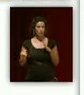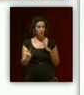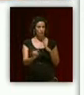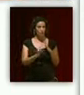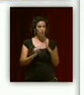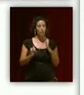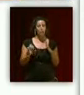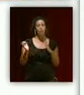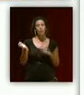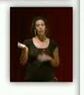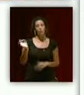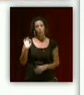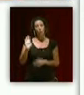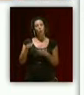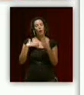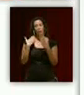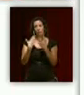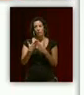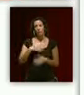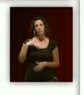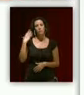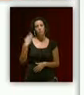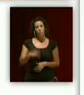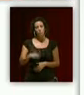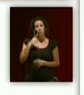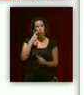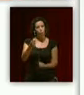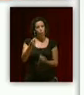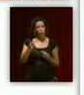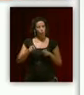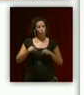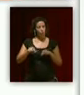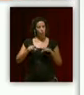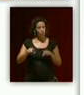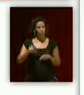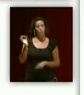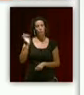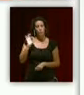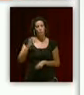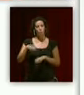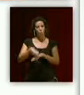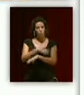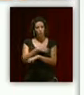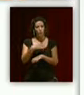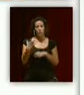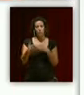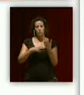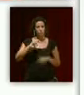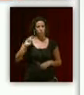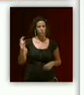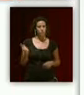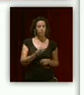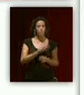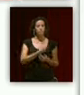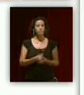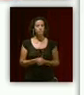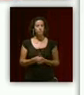could be a TV, a computer that we all have at home, or it could even be applied